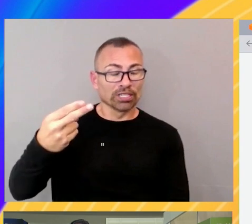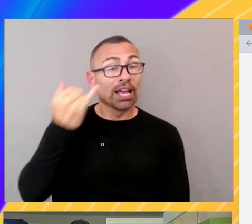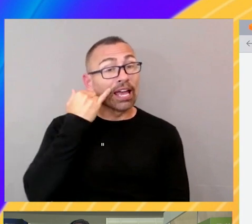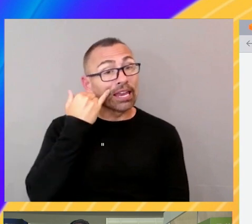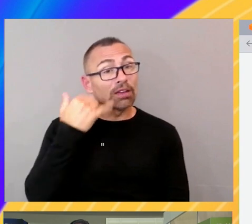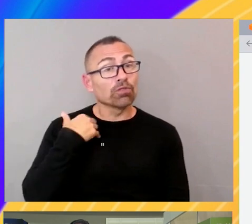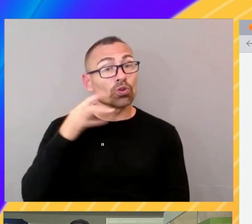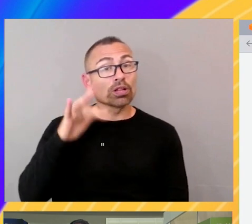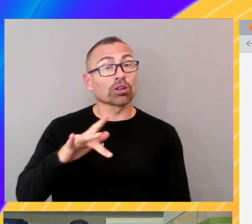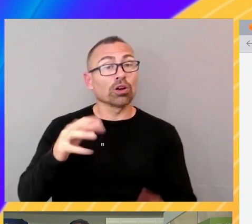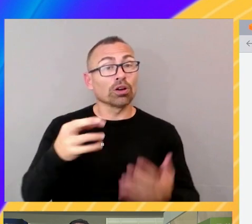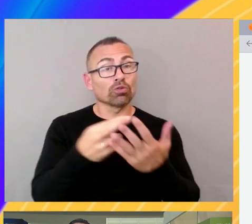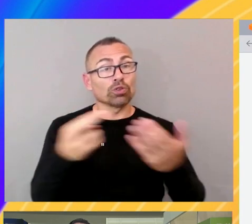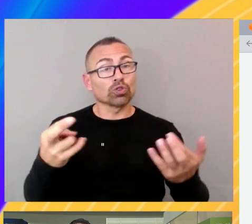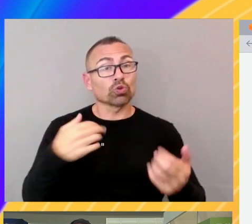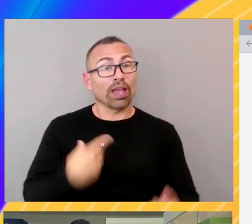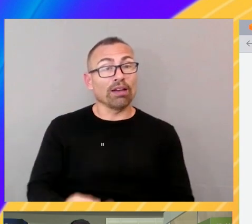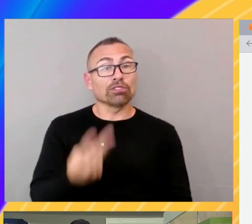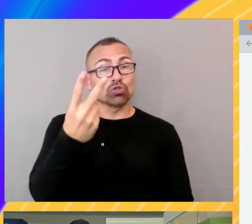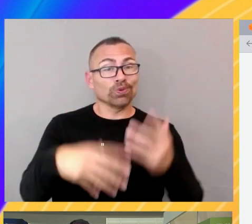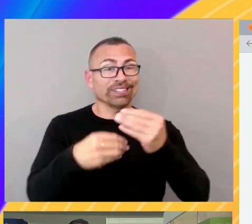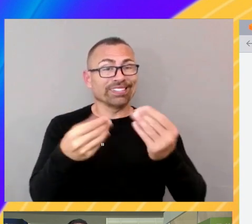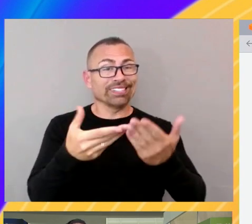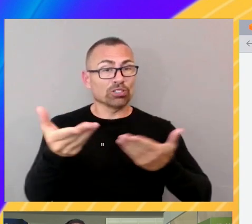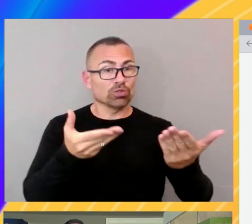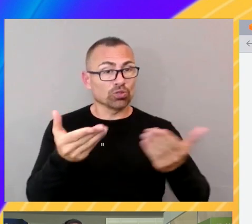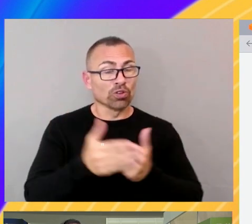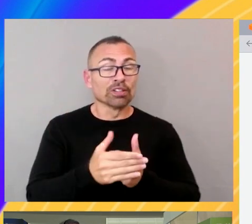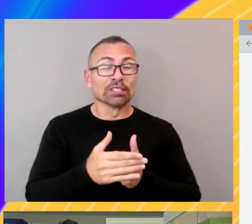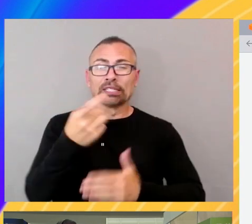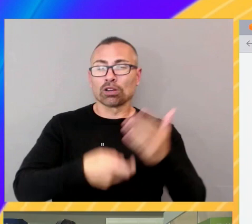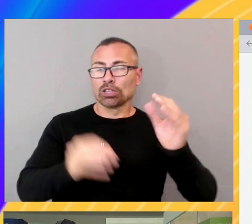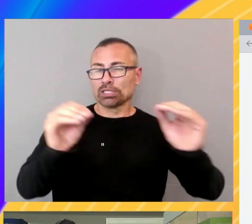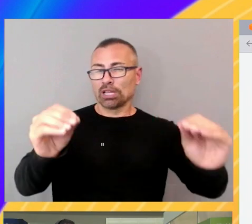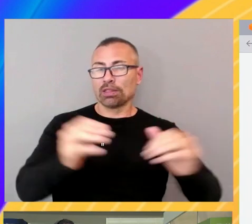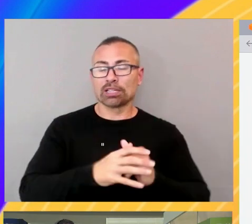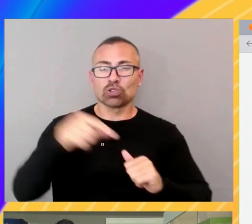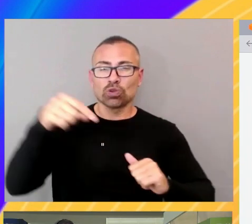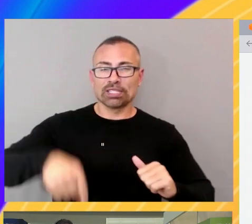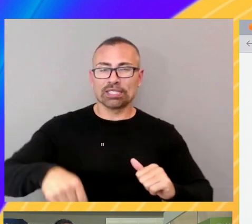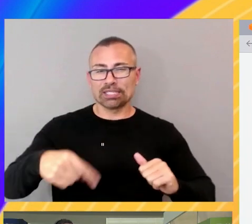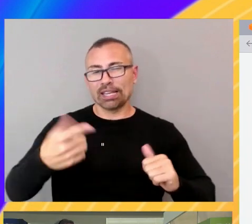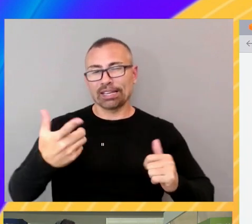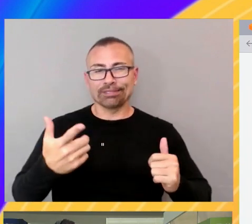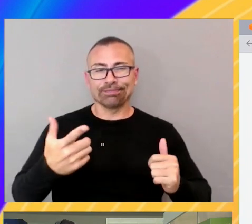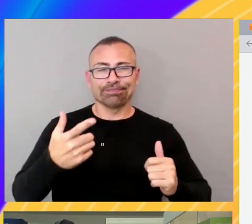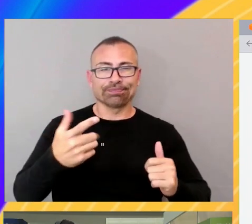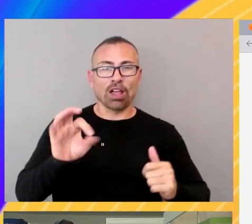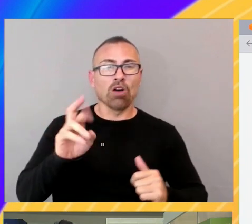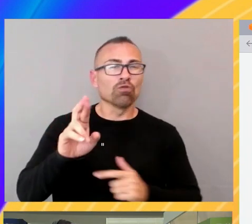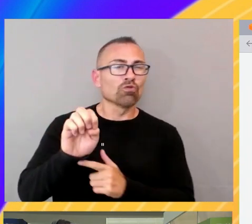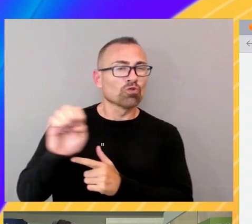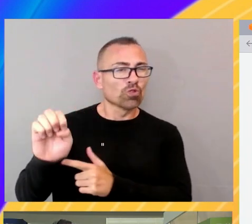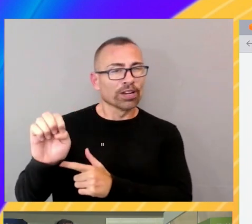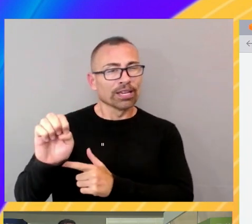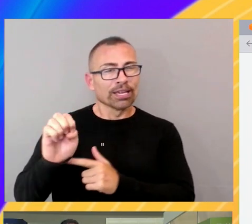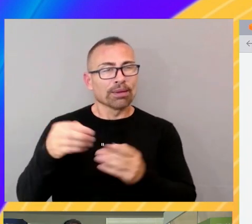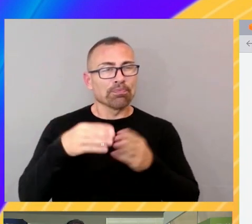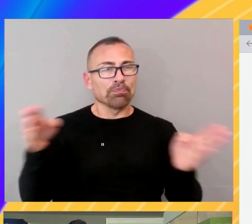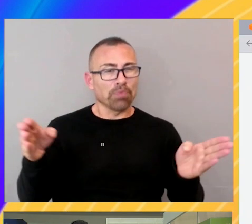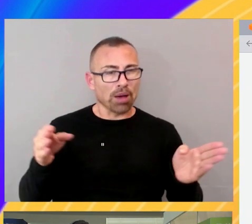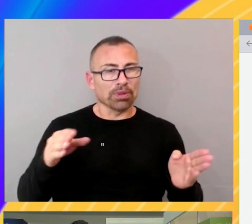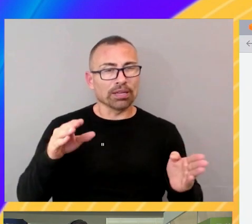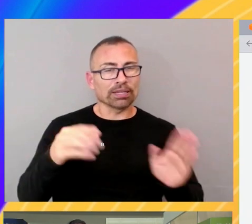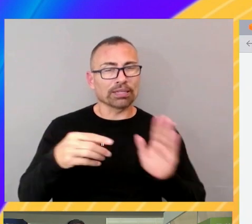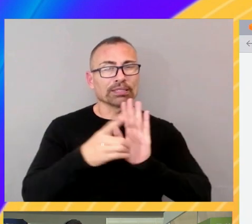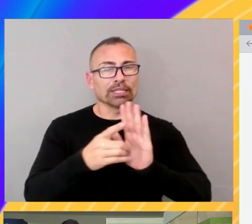into for the free public demo here. So you have set 5 from the DC Summit, and then you